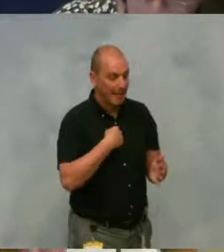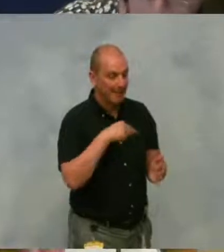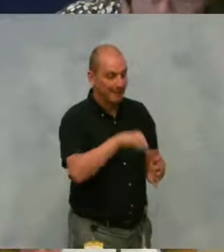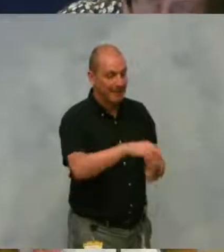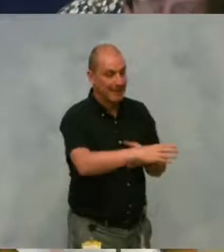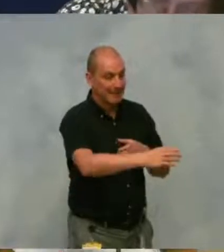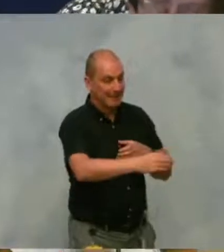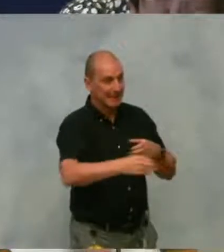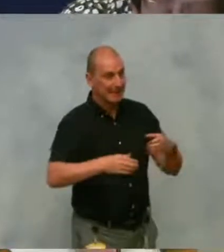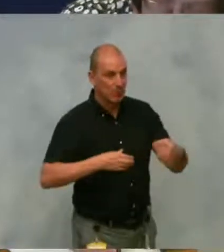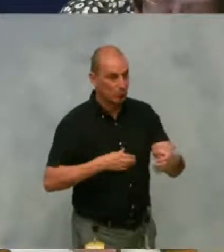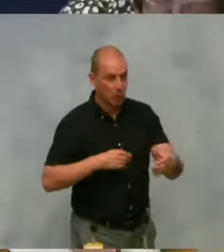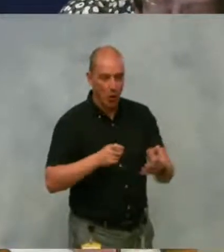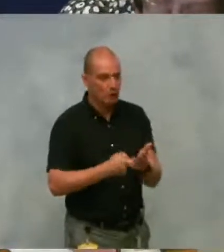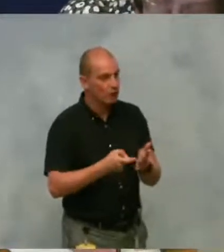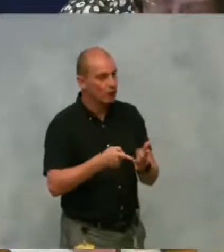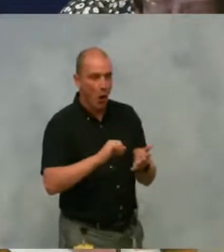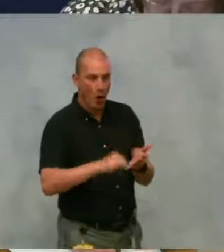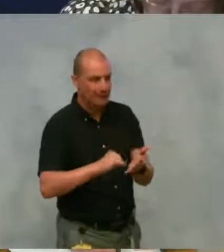Horn.